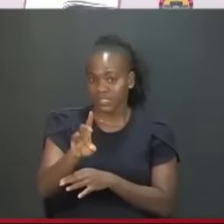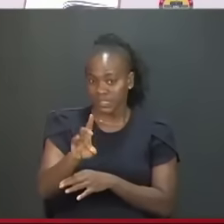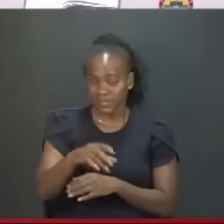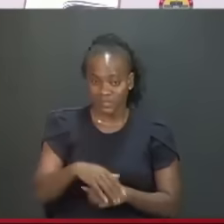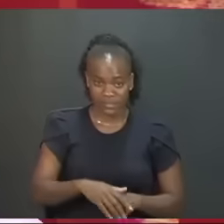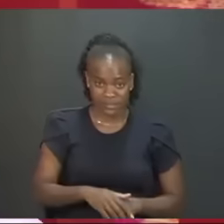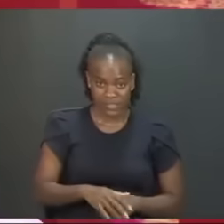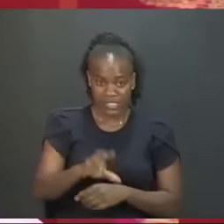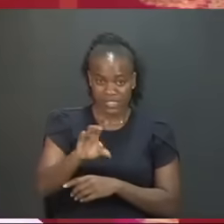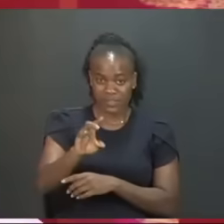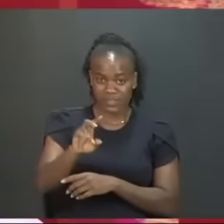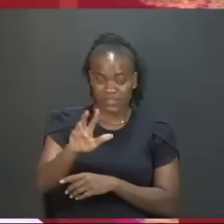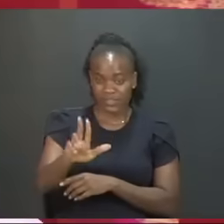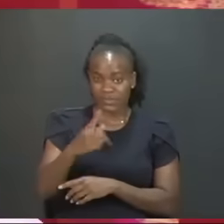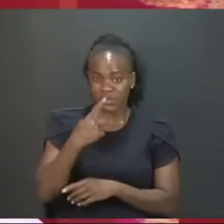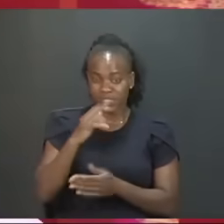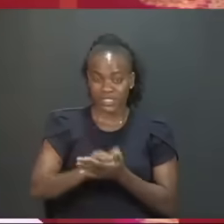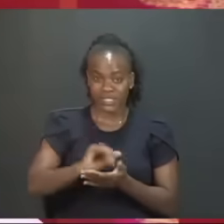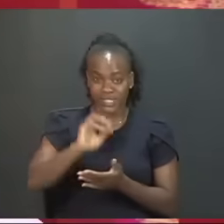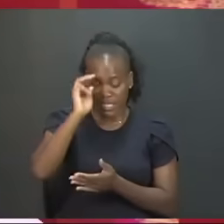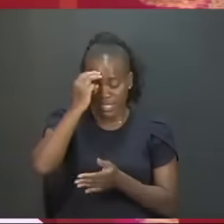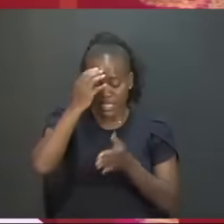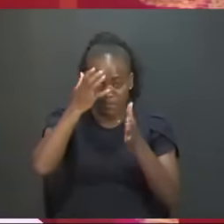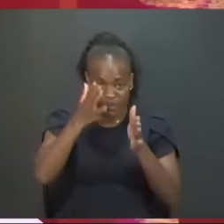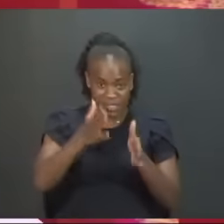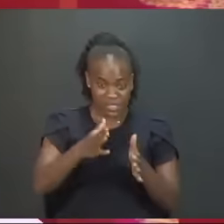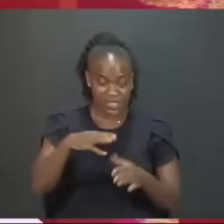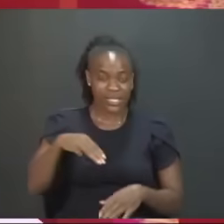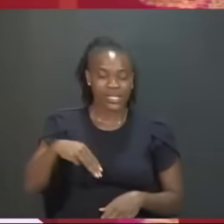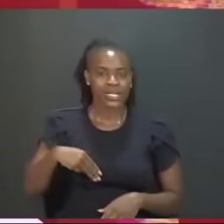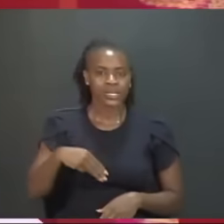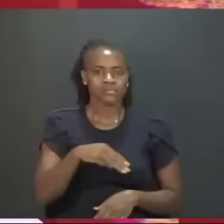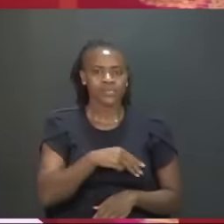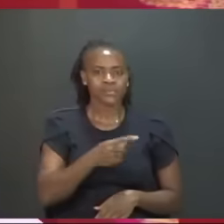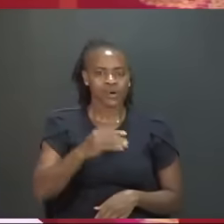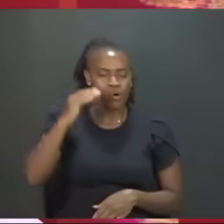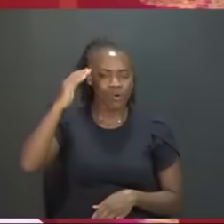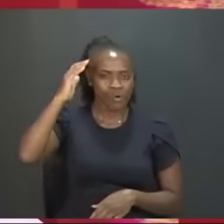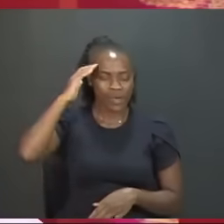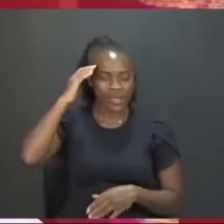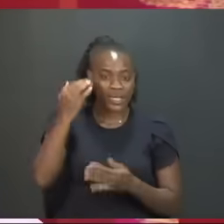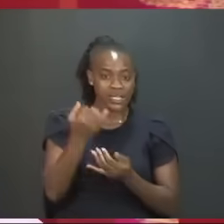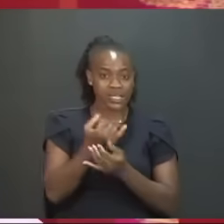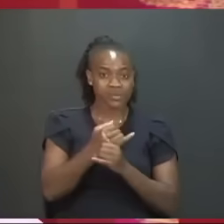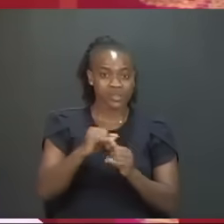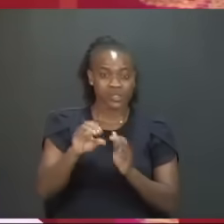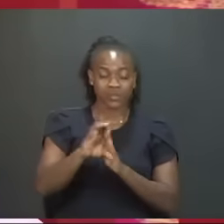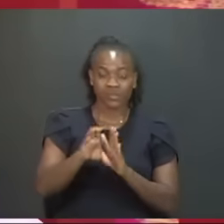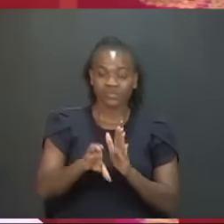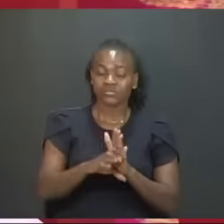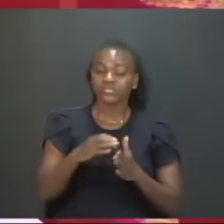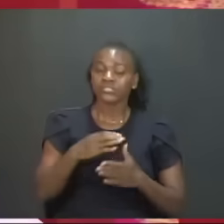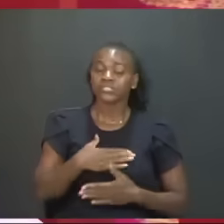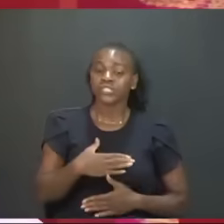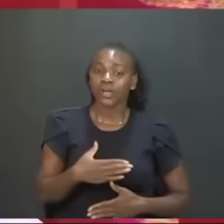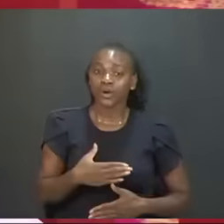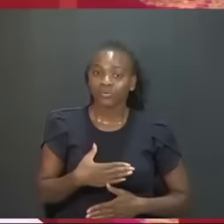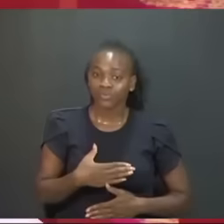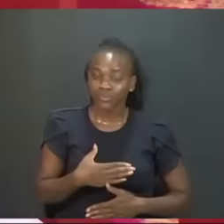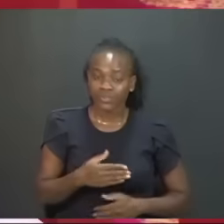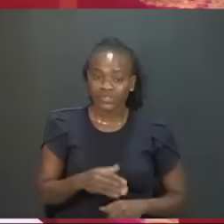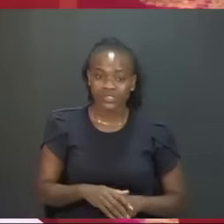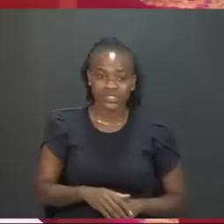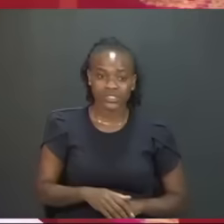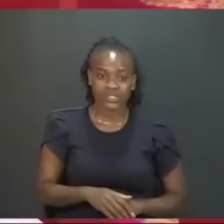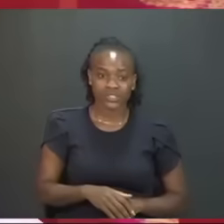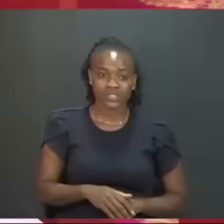that a minister, a member, or the head of an independent constitutional body shall not take